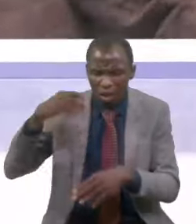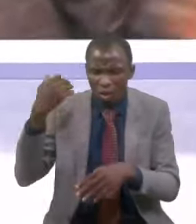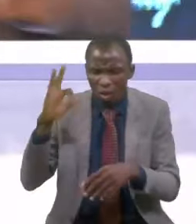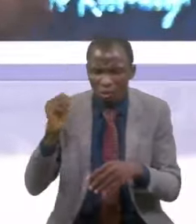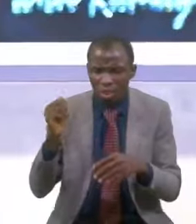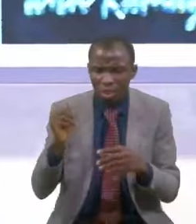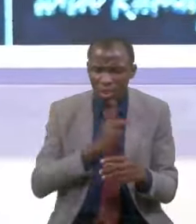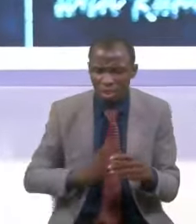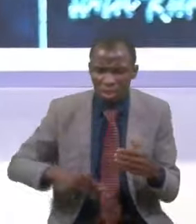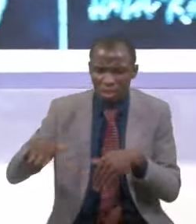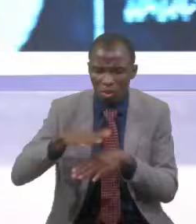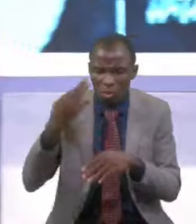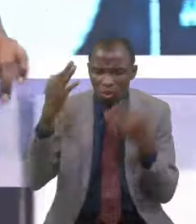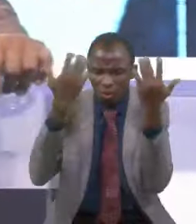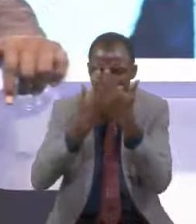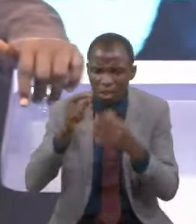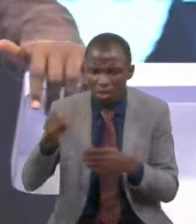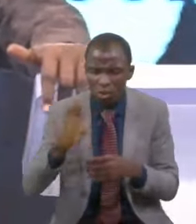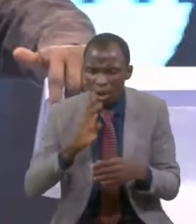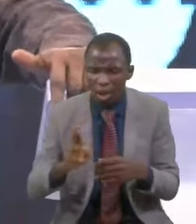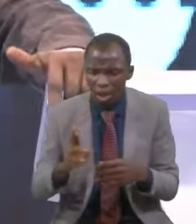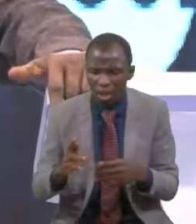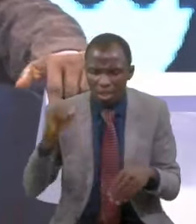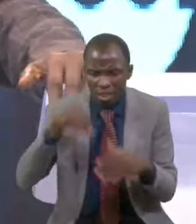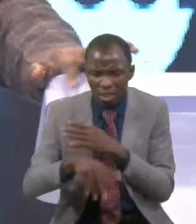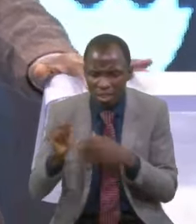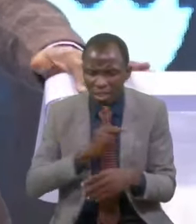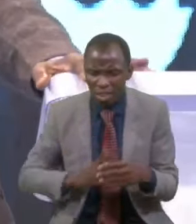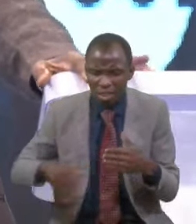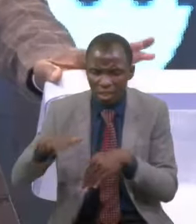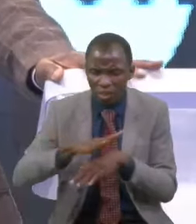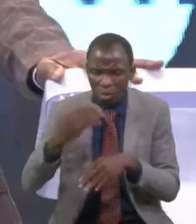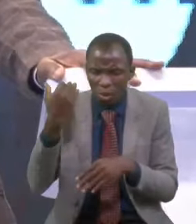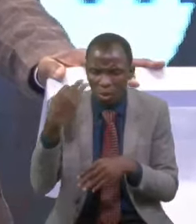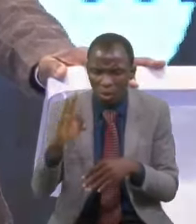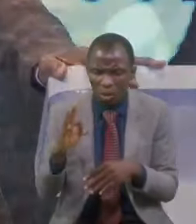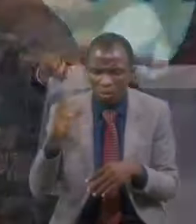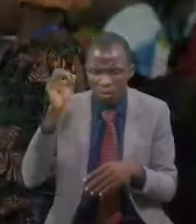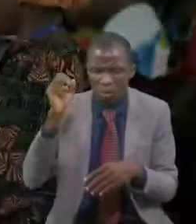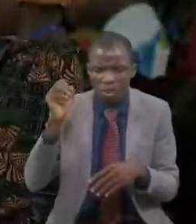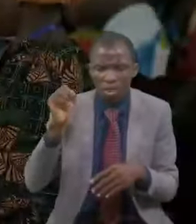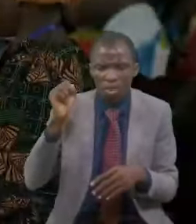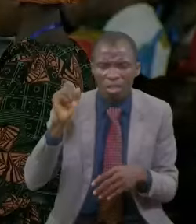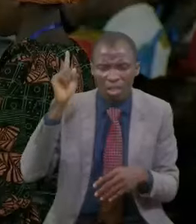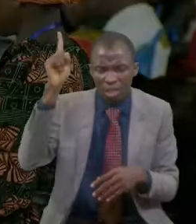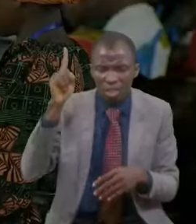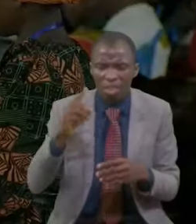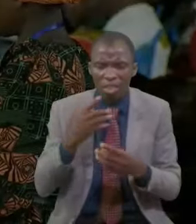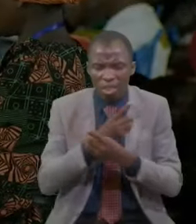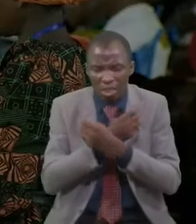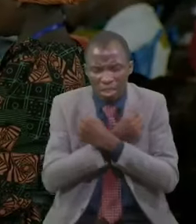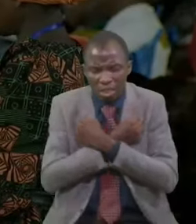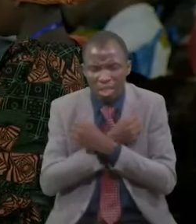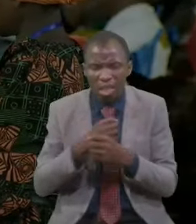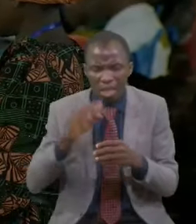and now you are in the kingdom of his dear Son. Thank you,